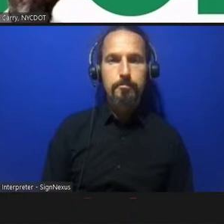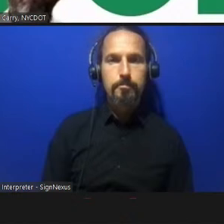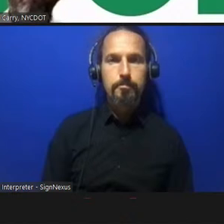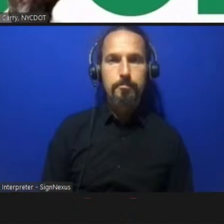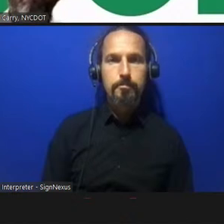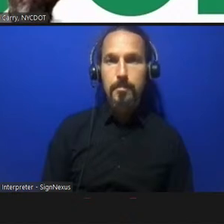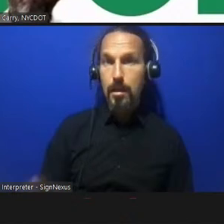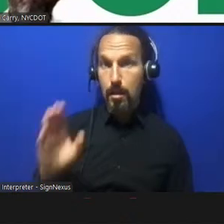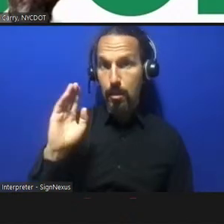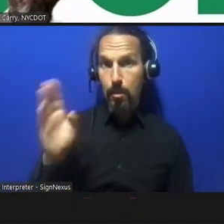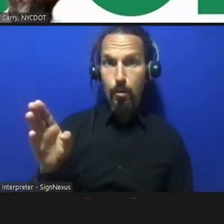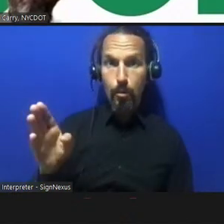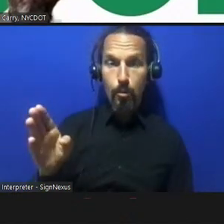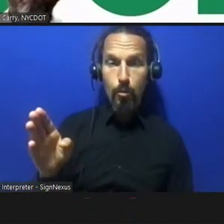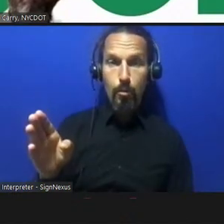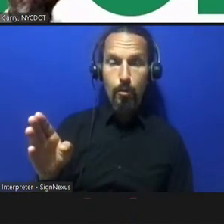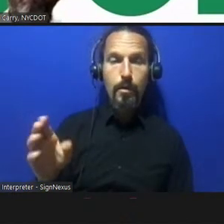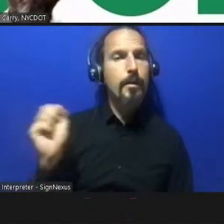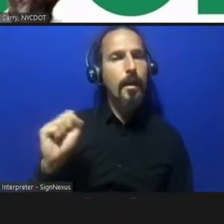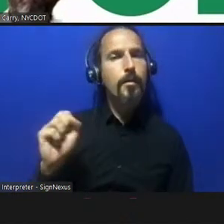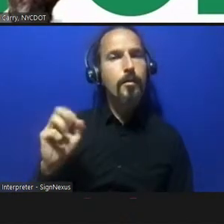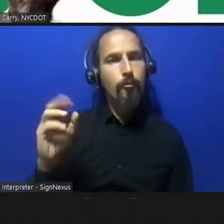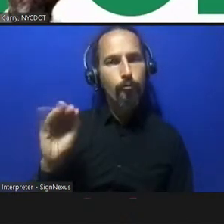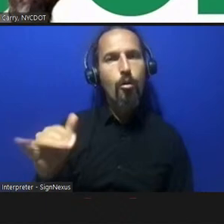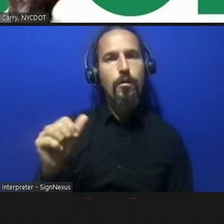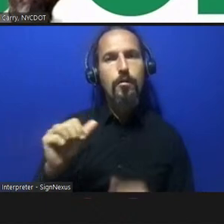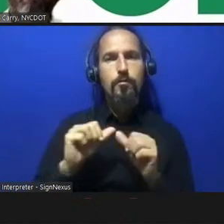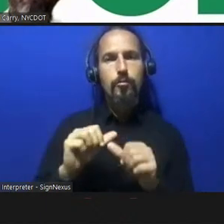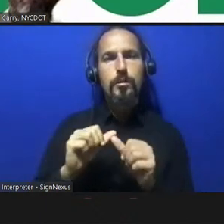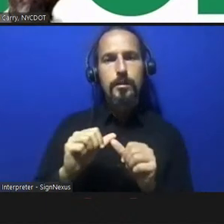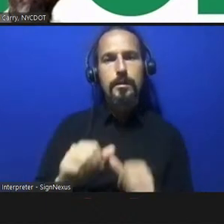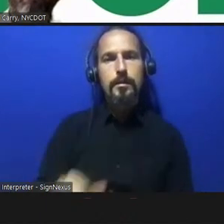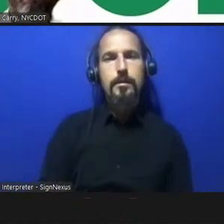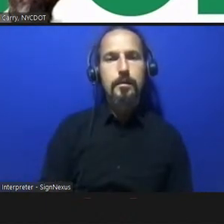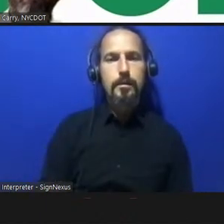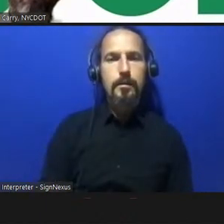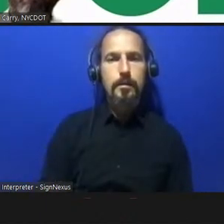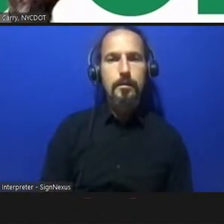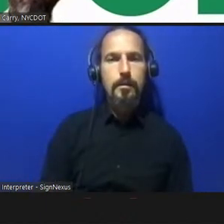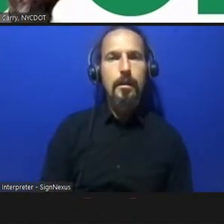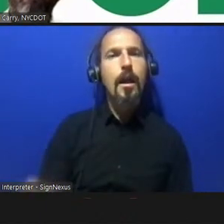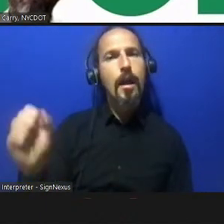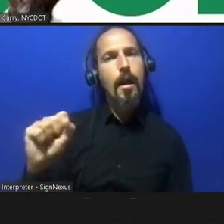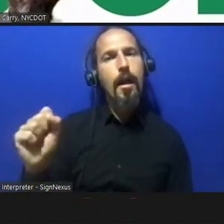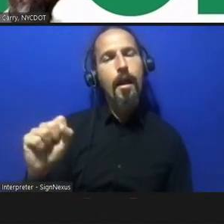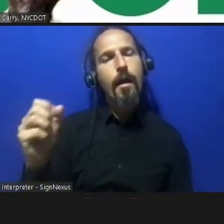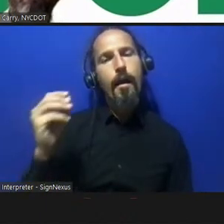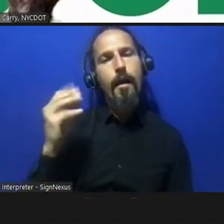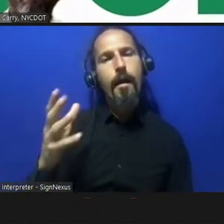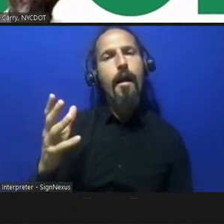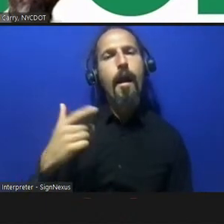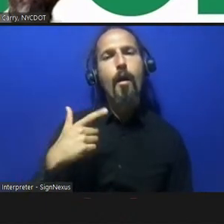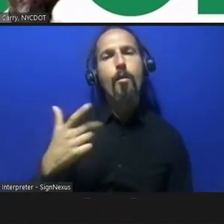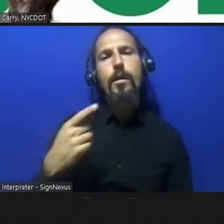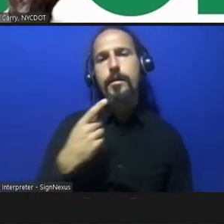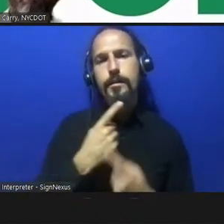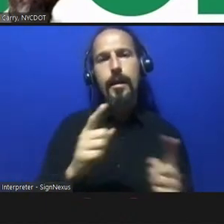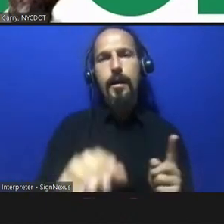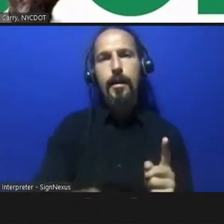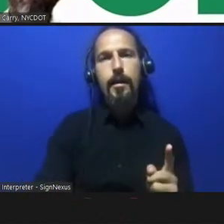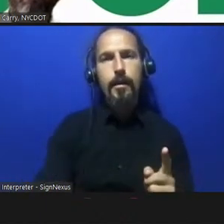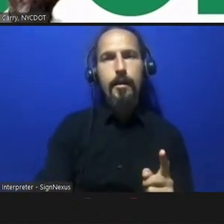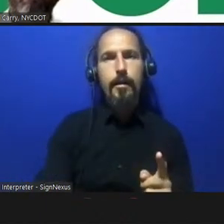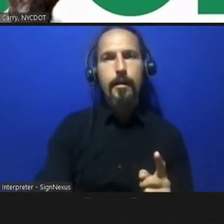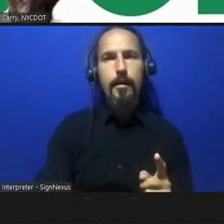hello yes rory please proceed yeah i mean i i just wanted to say like the